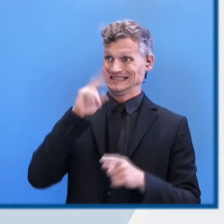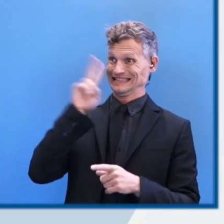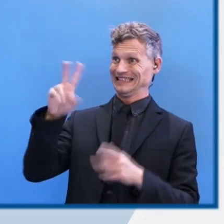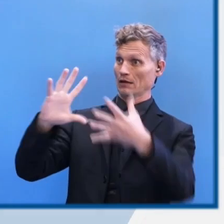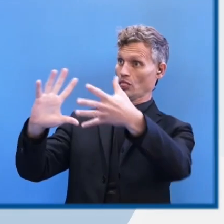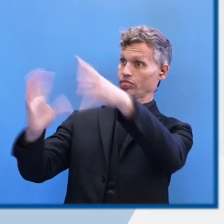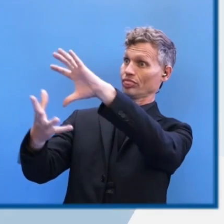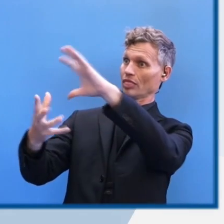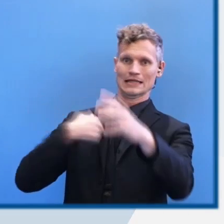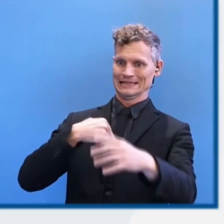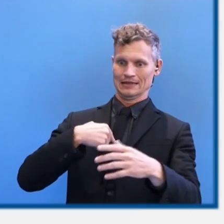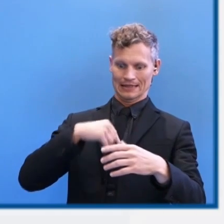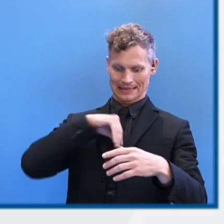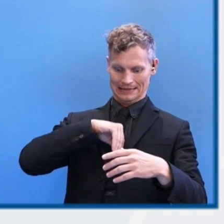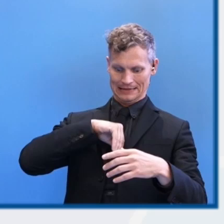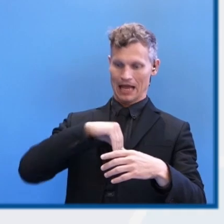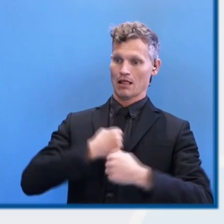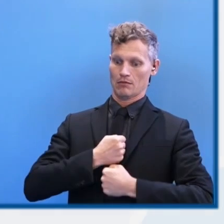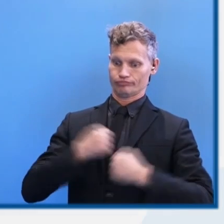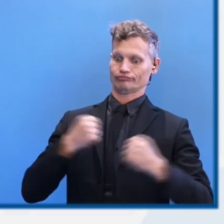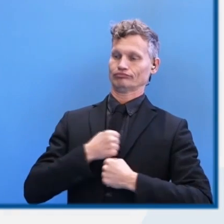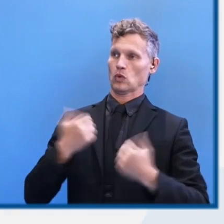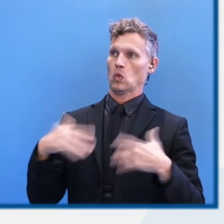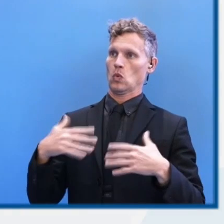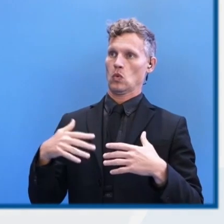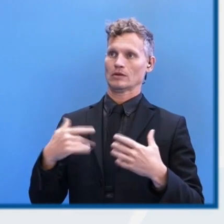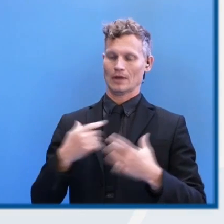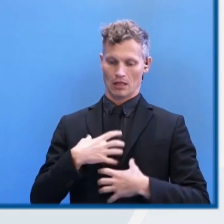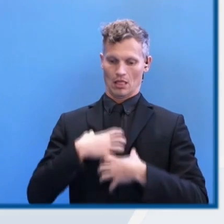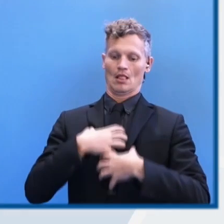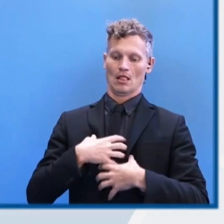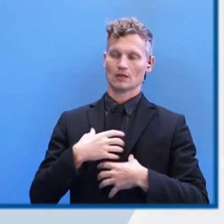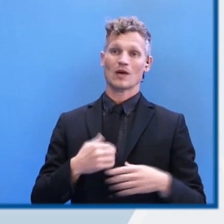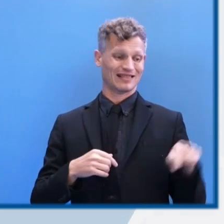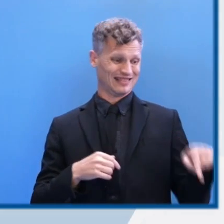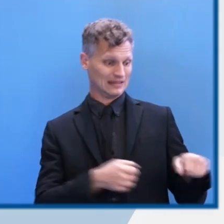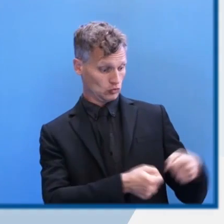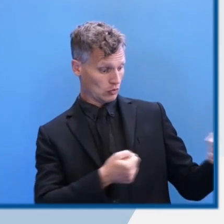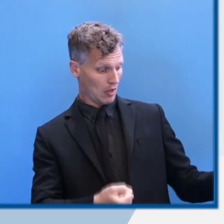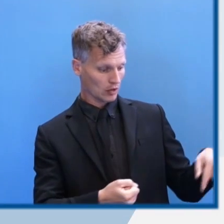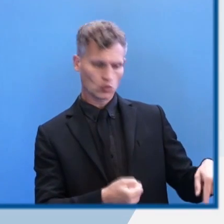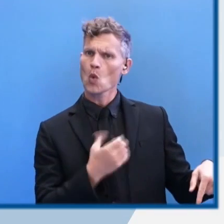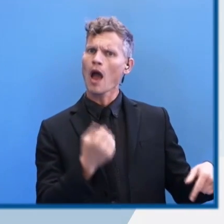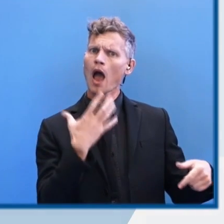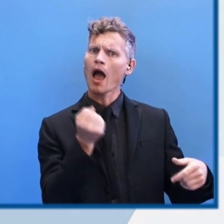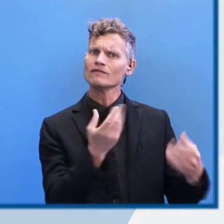This toolbox is actually quite well equipped. So the say practical questions or